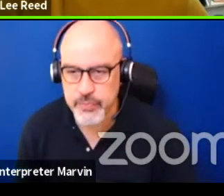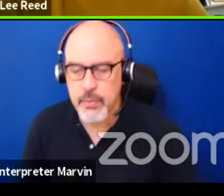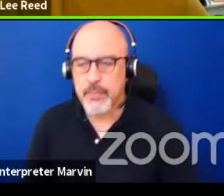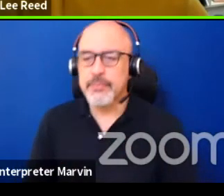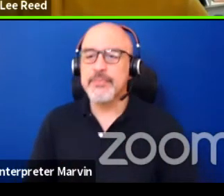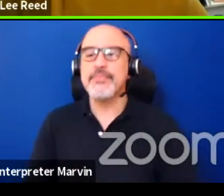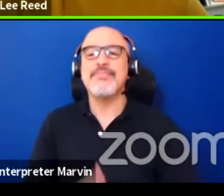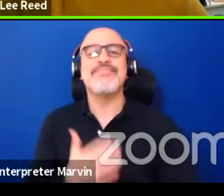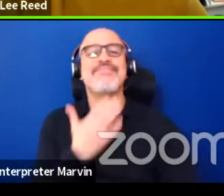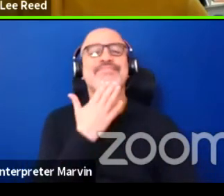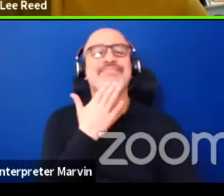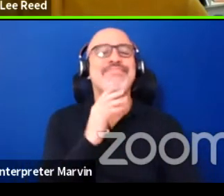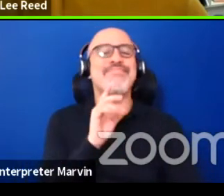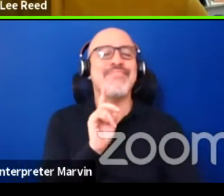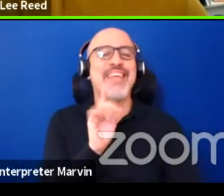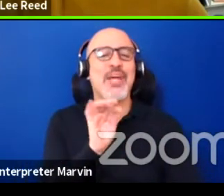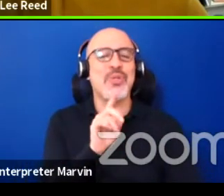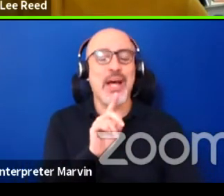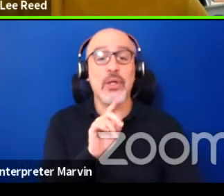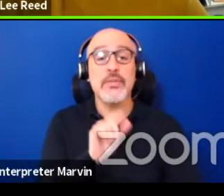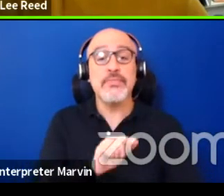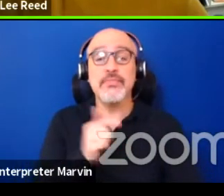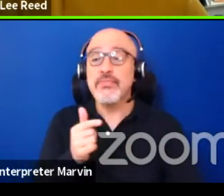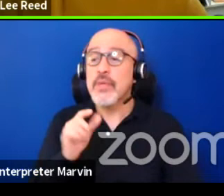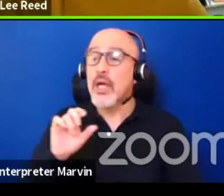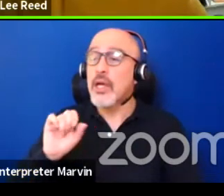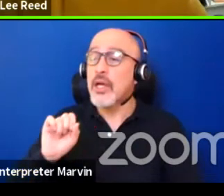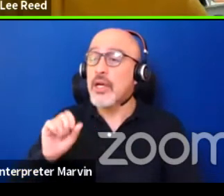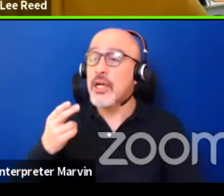Thanks, Donald. Sharon?